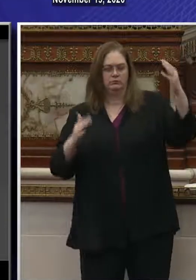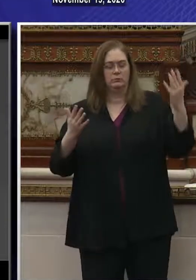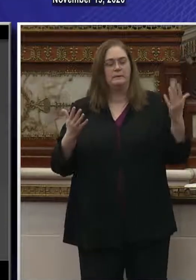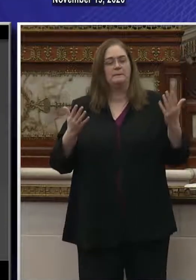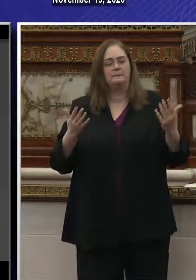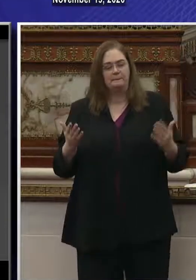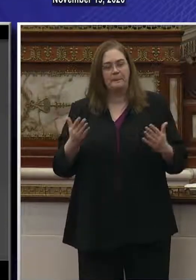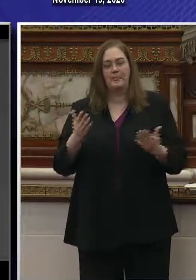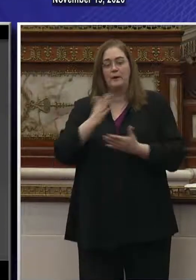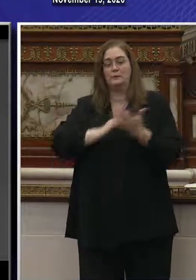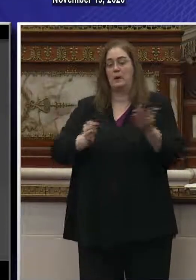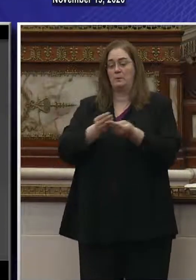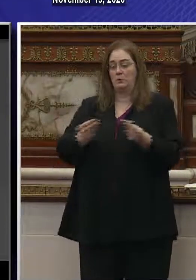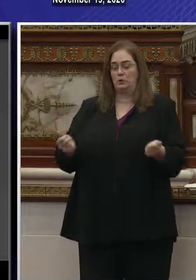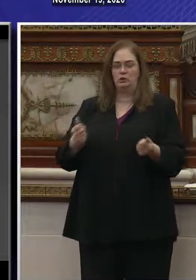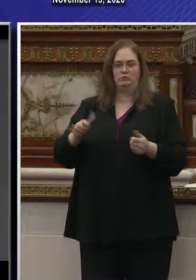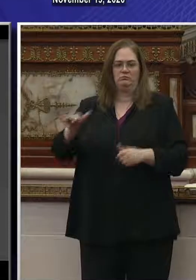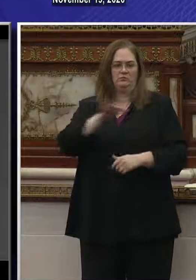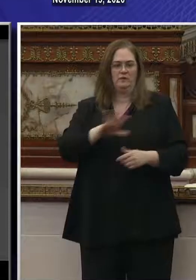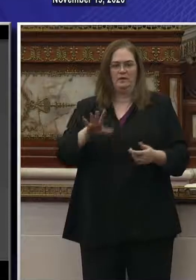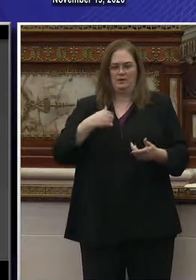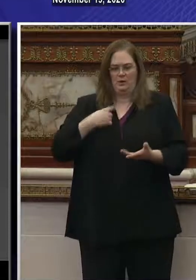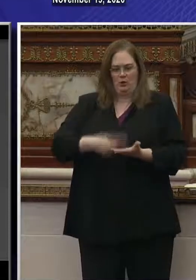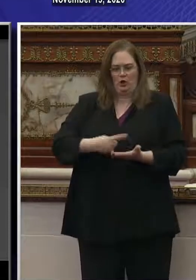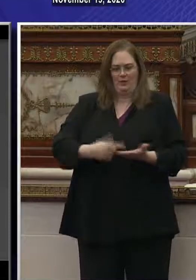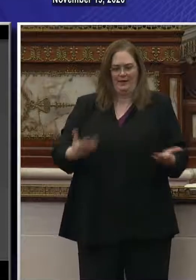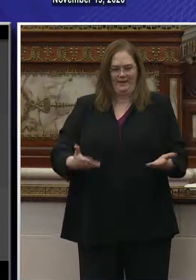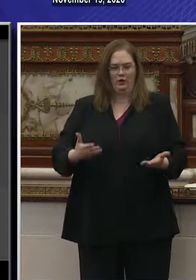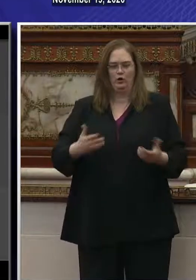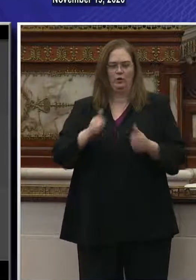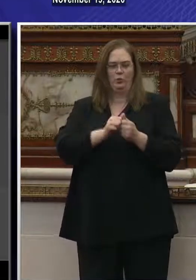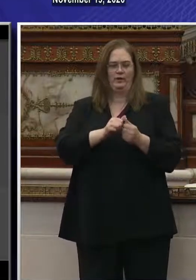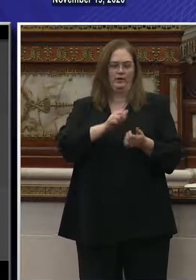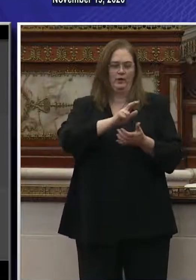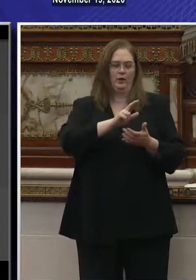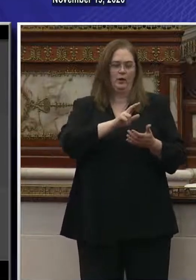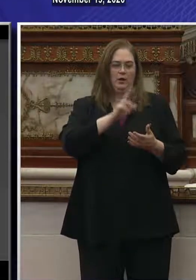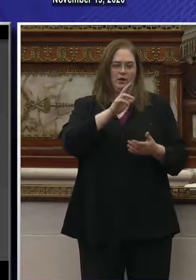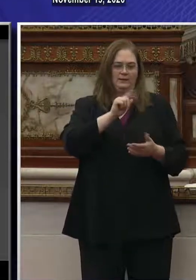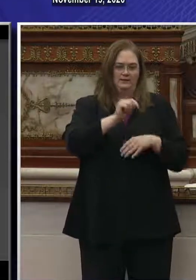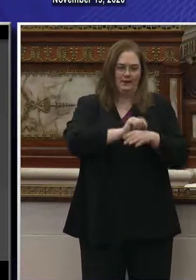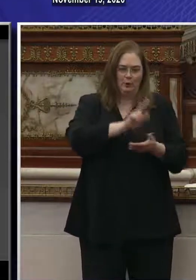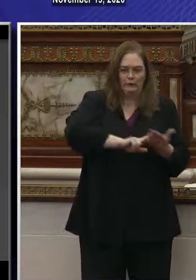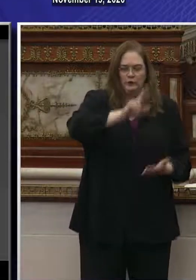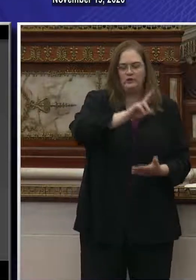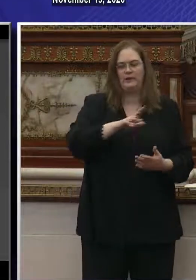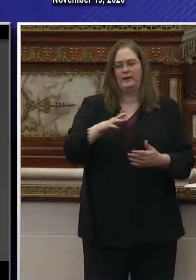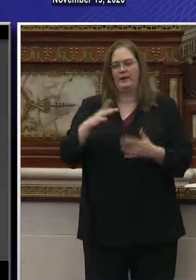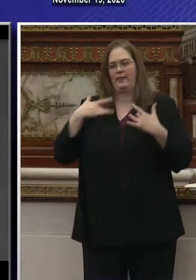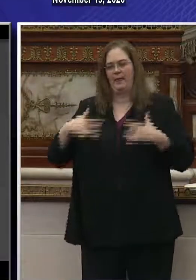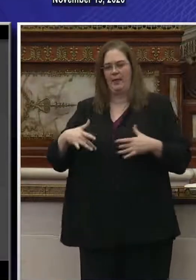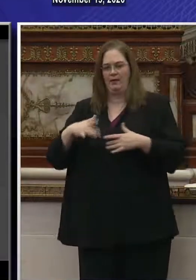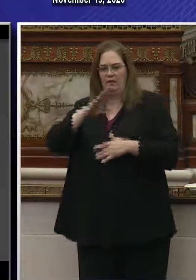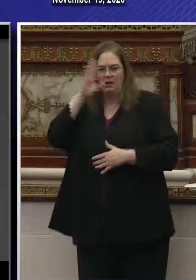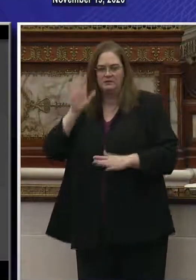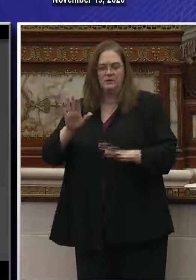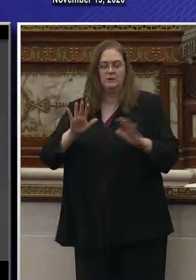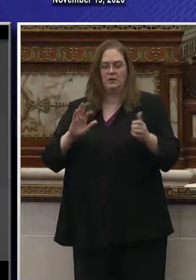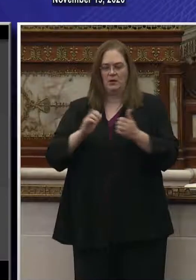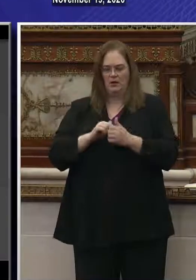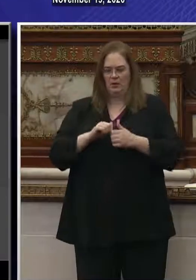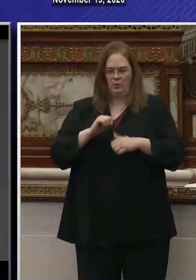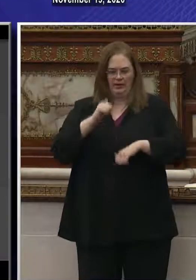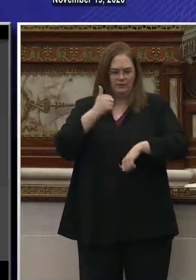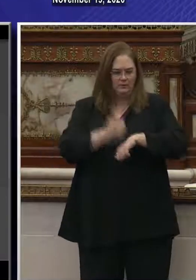are out there, things that we talk about here between the university and the health system, things that we're ready to deploy and have out